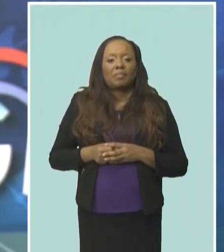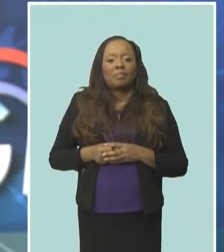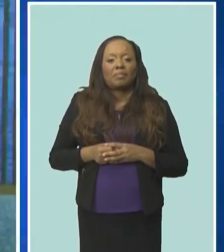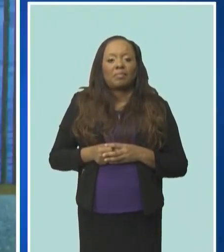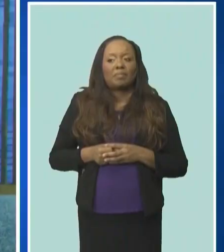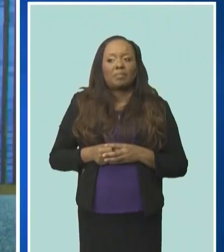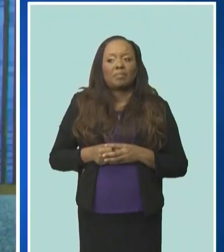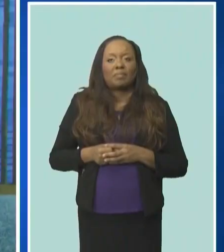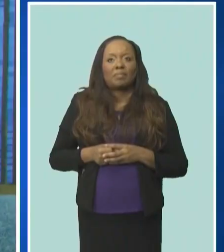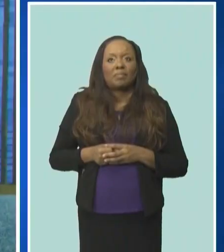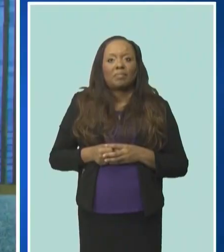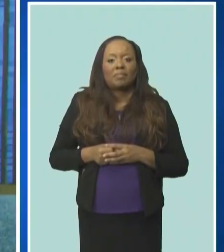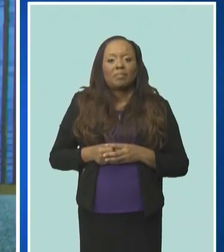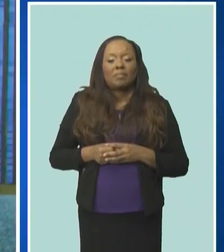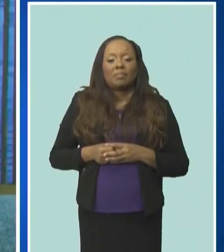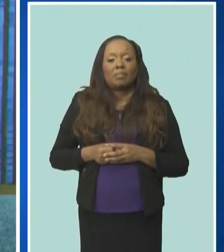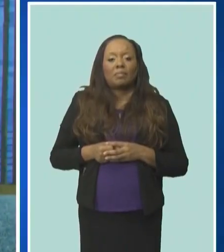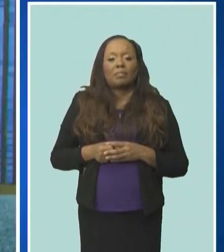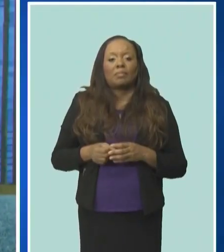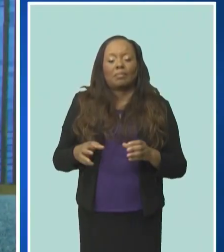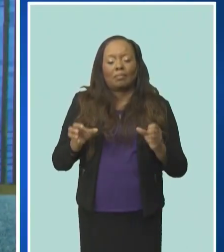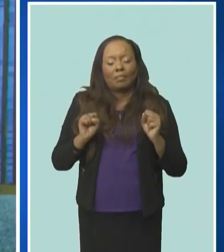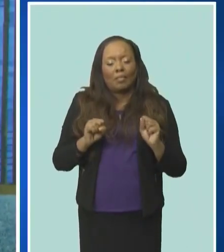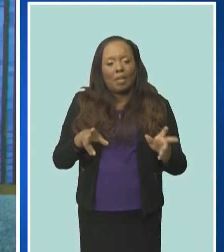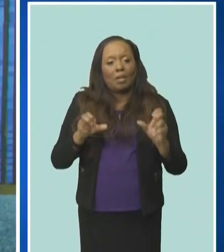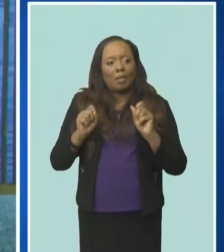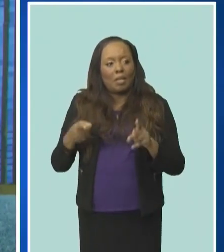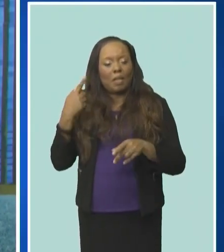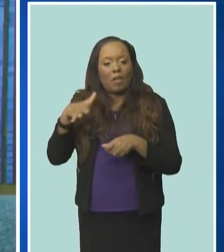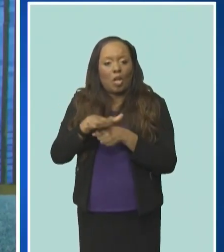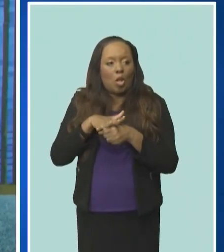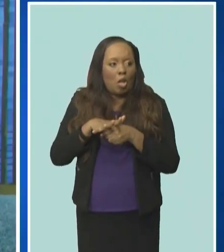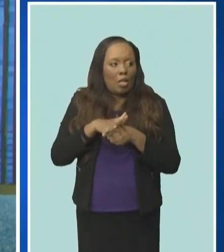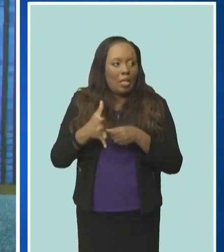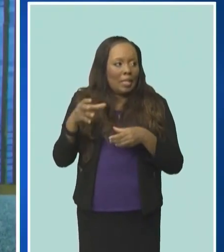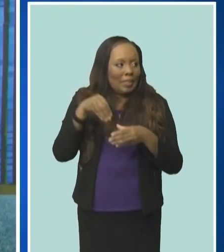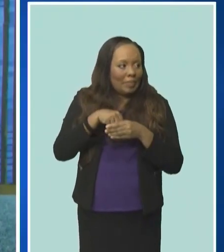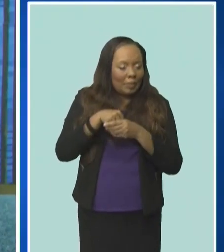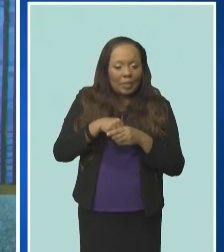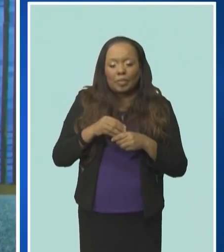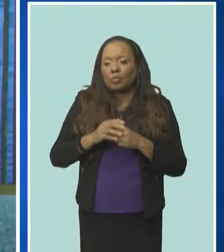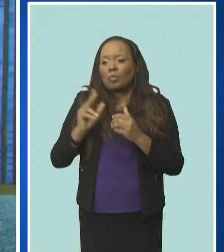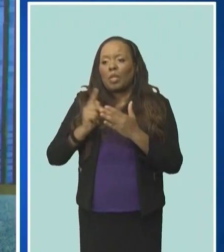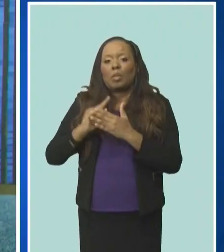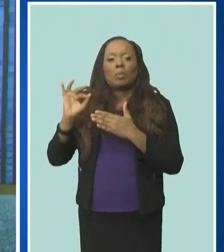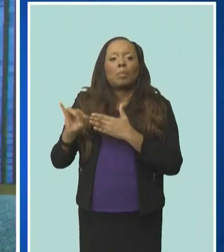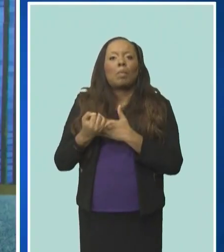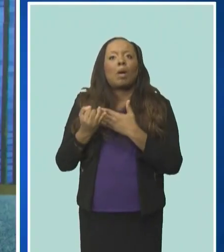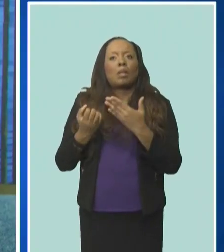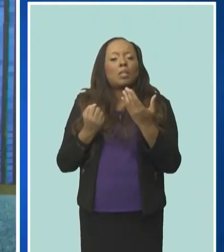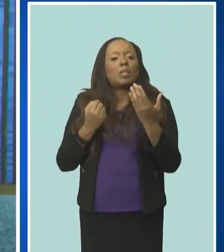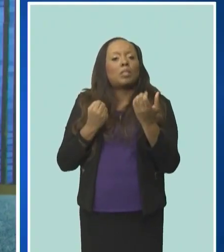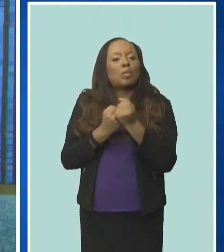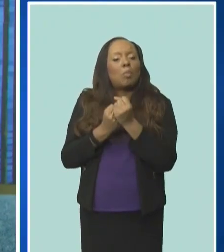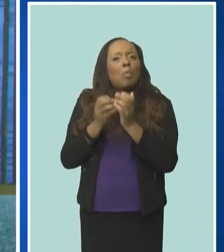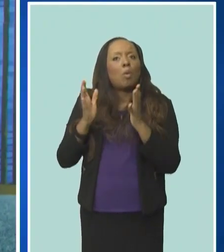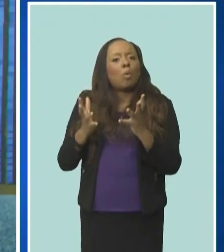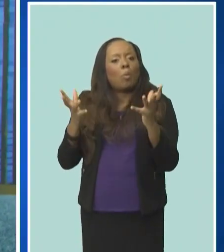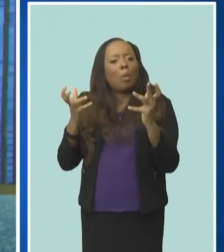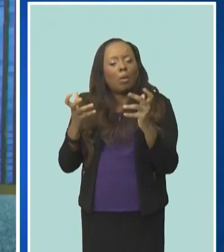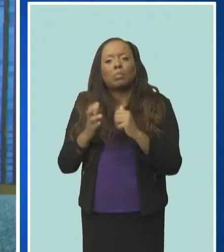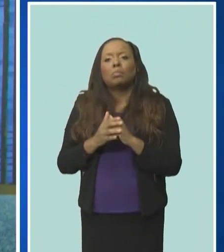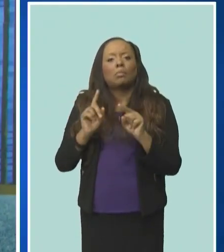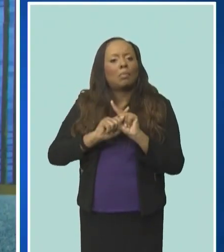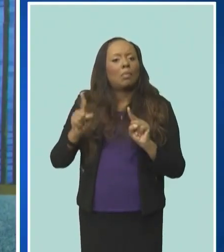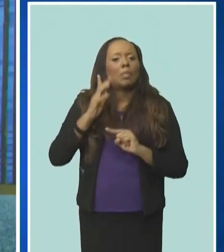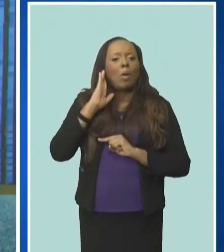In addition to the opportunities for local investment that the project sponsors are currently pursuing, there will be